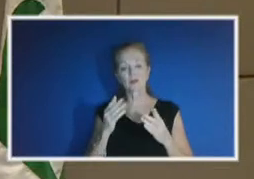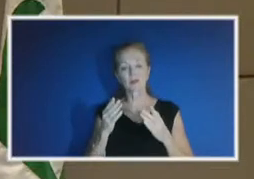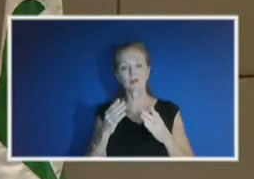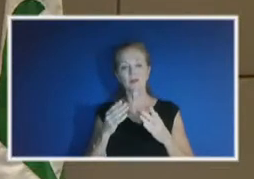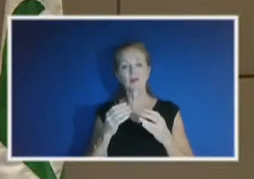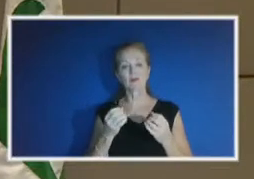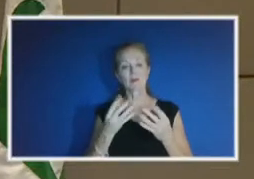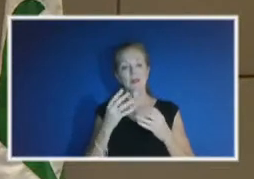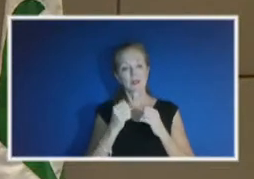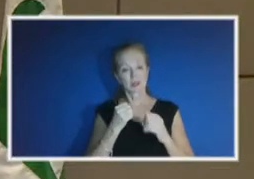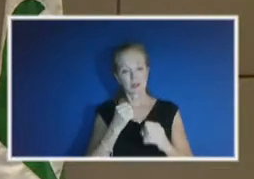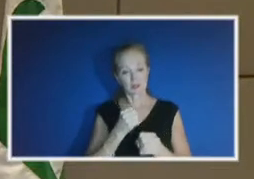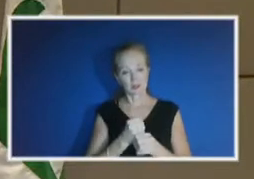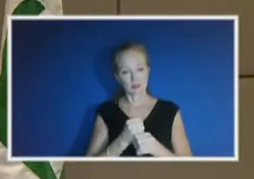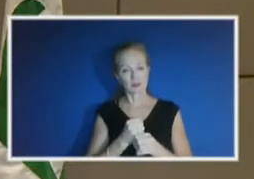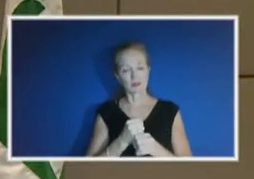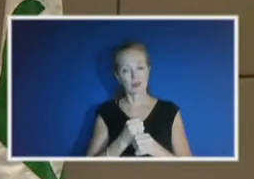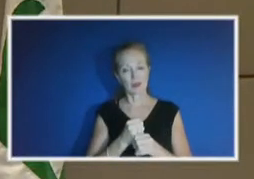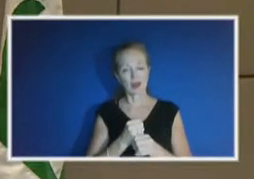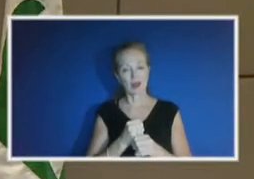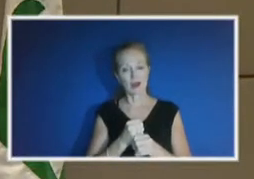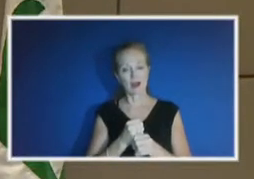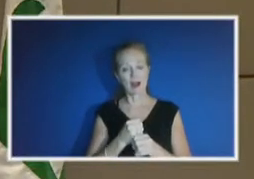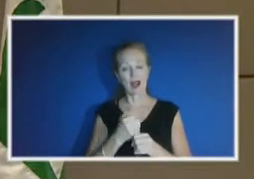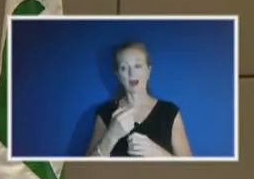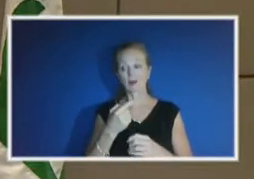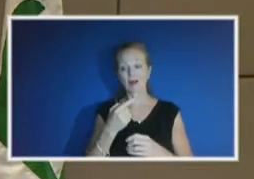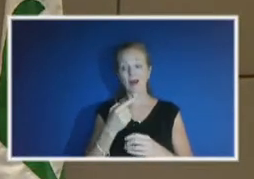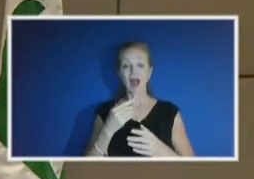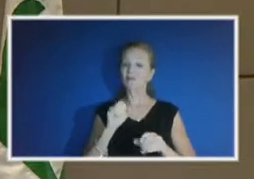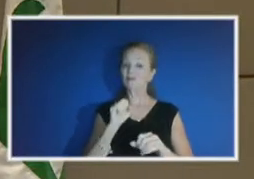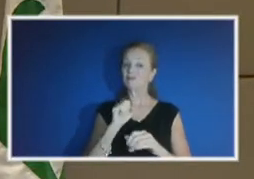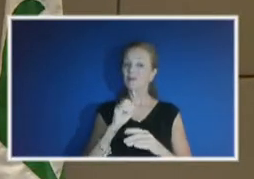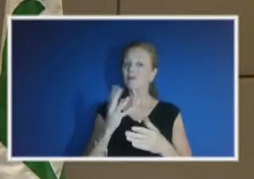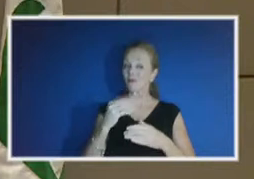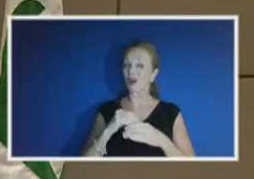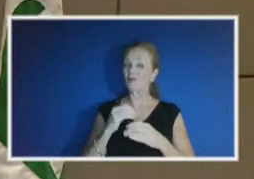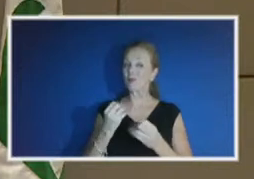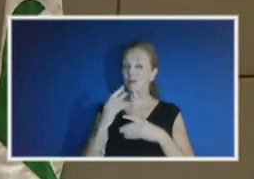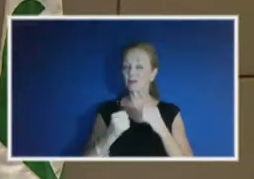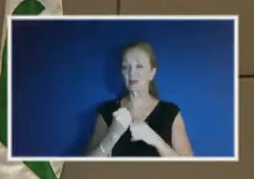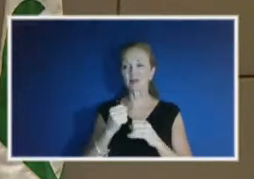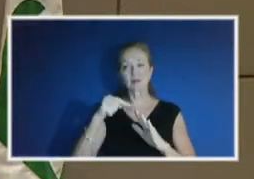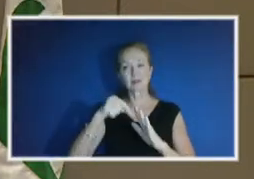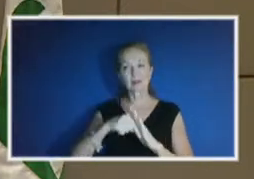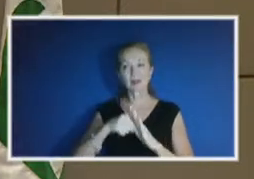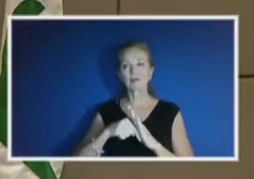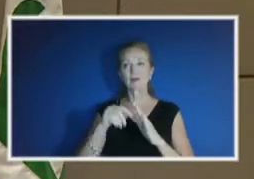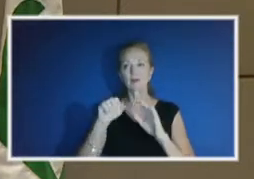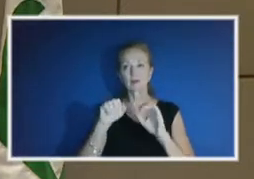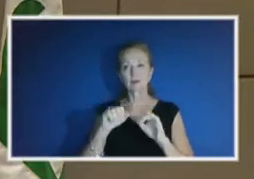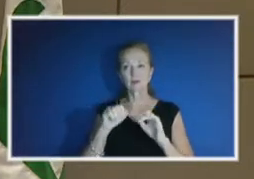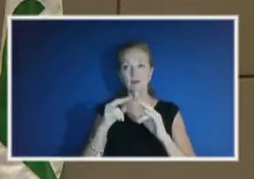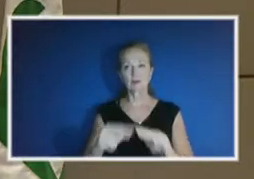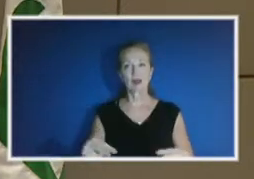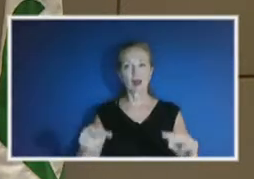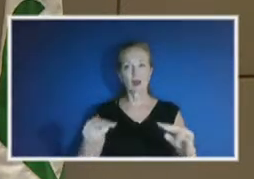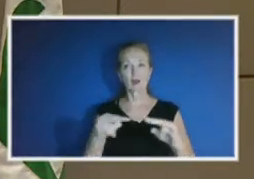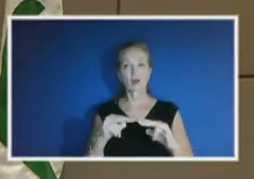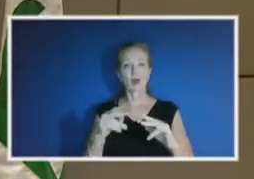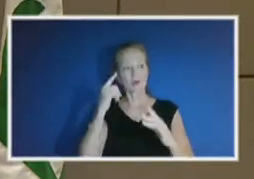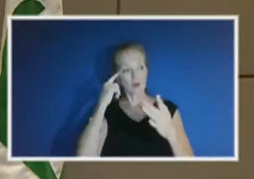years. So I would tell you I have a deep perspective of the potential value of this committee. I would